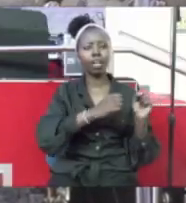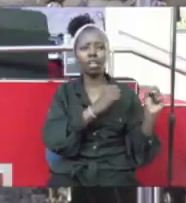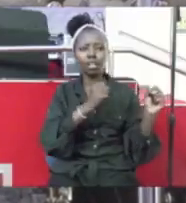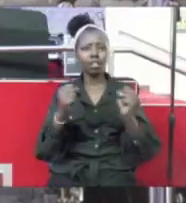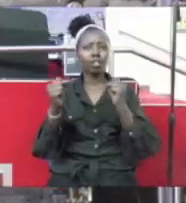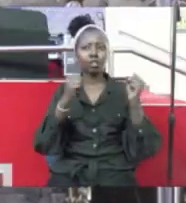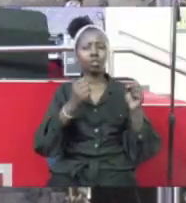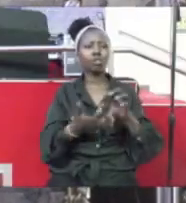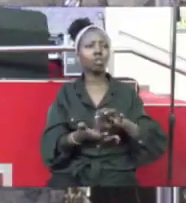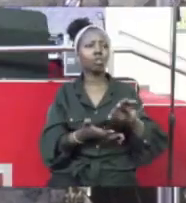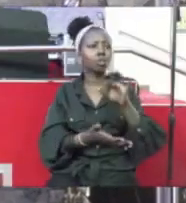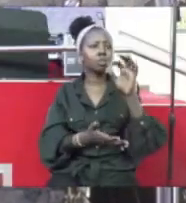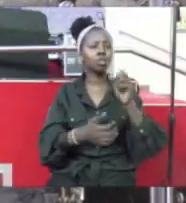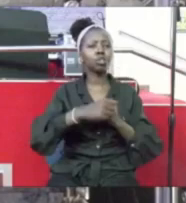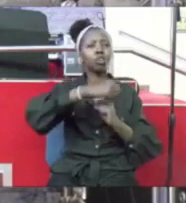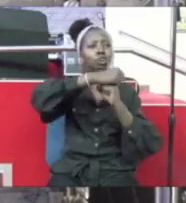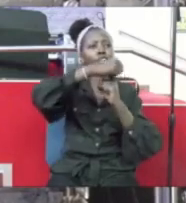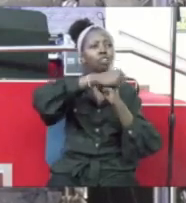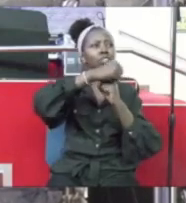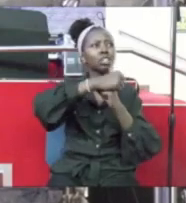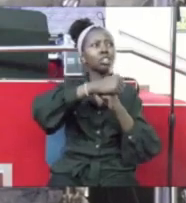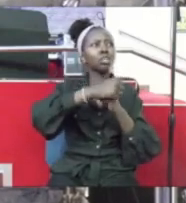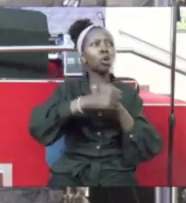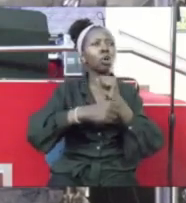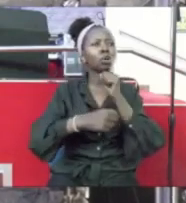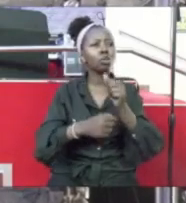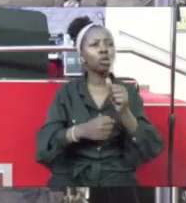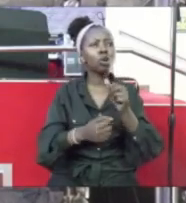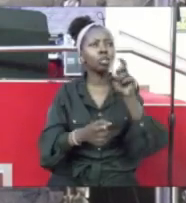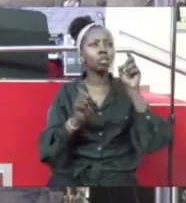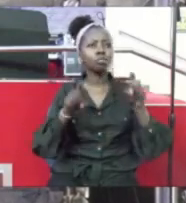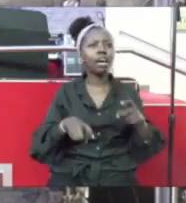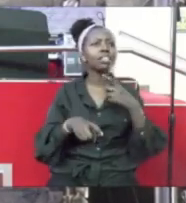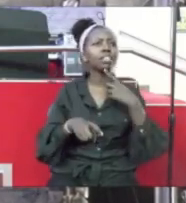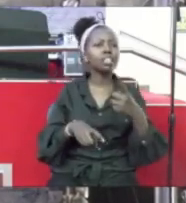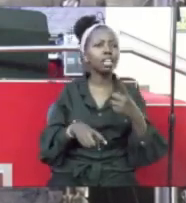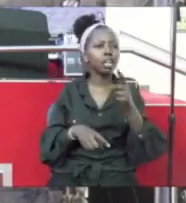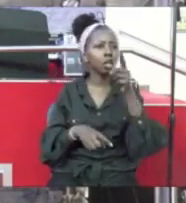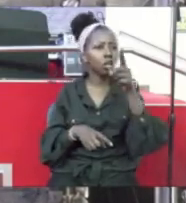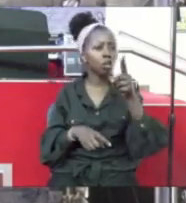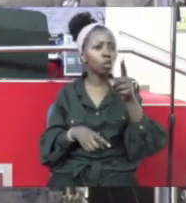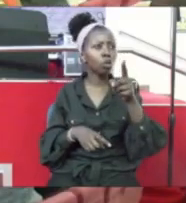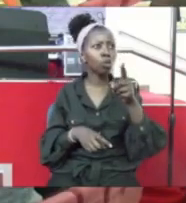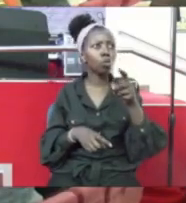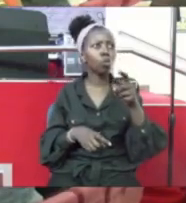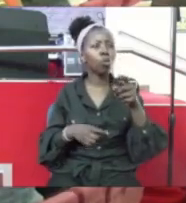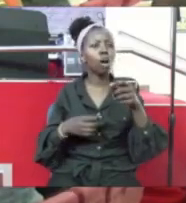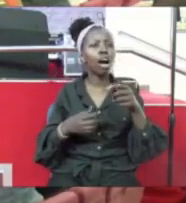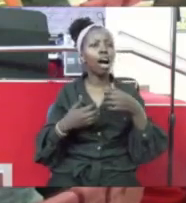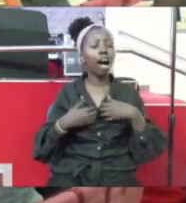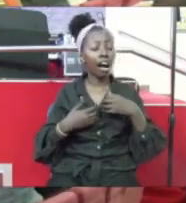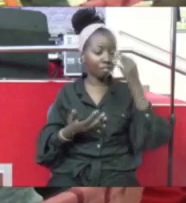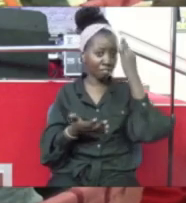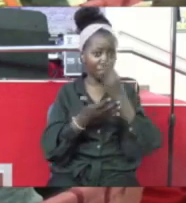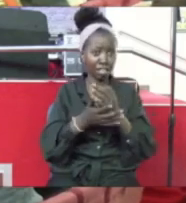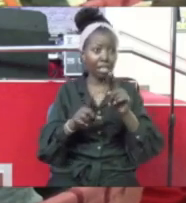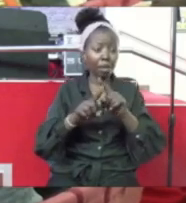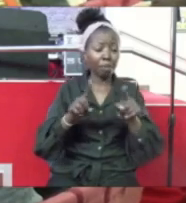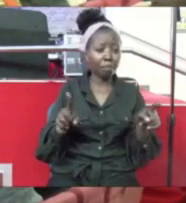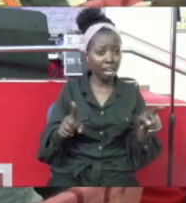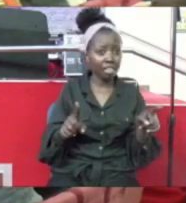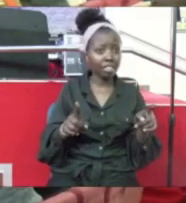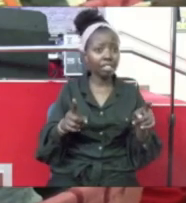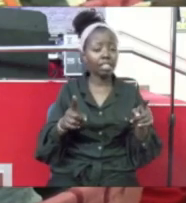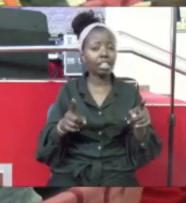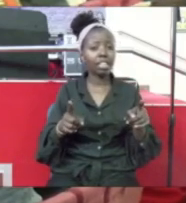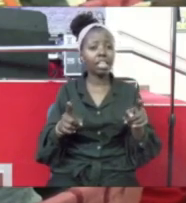foundation doesn't guarantee we will come to faith. Msingi mzuri wa kiroho si kumaanisha kwamba utakuja kwa imani. But the example and mentoring of others can